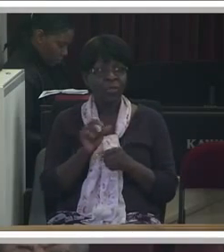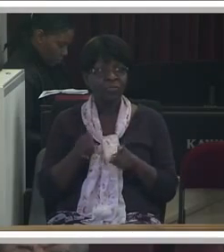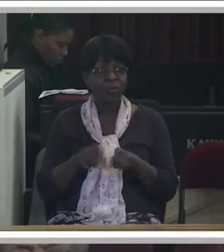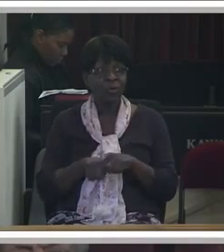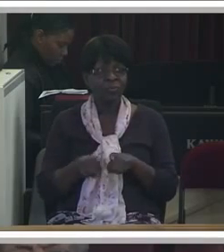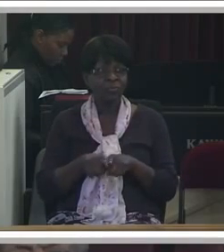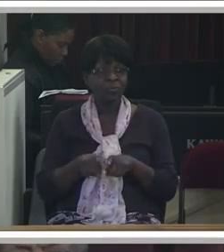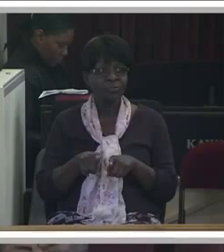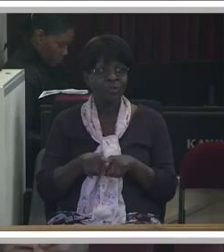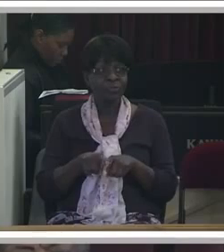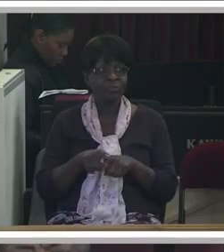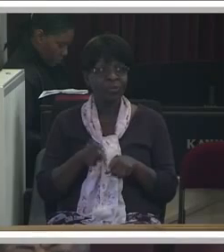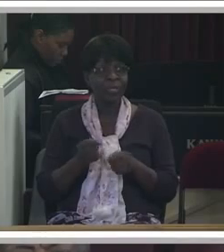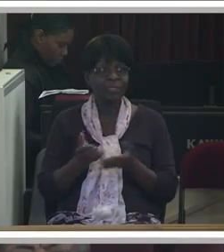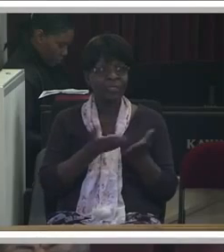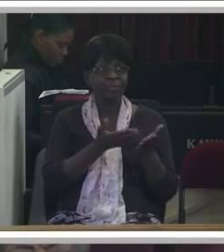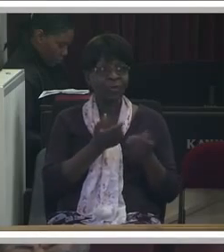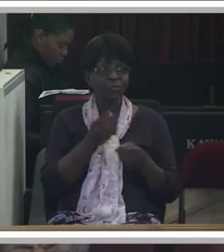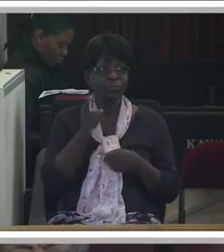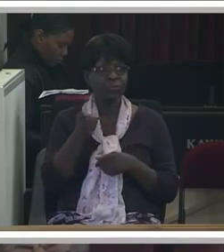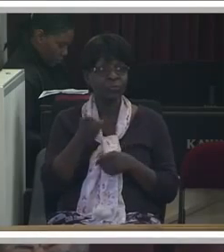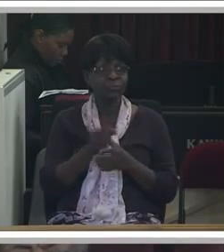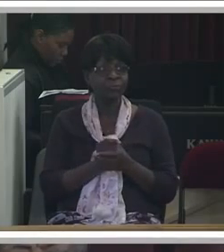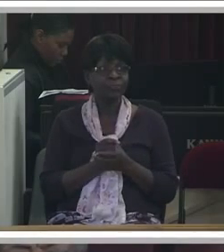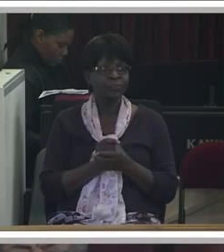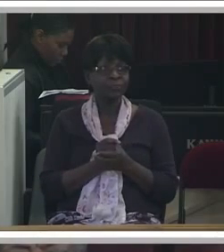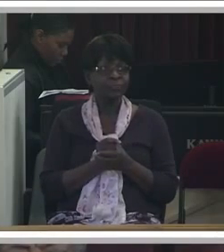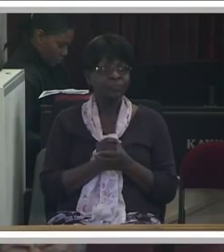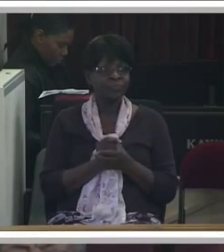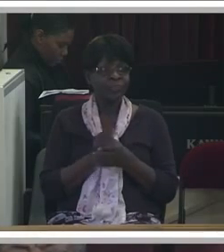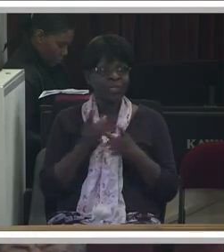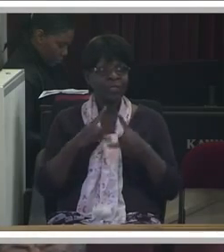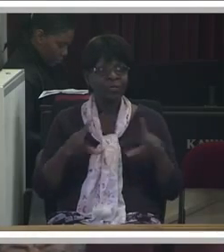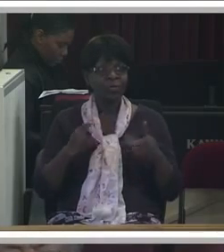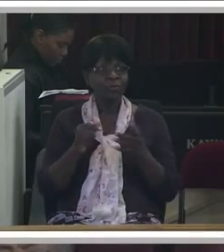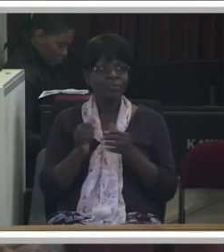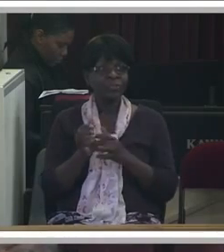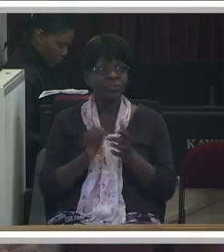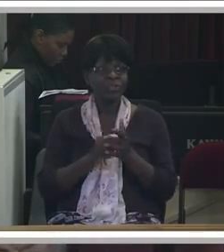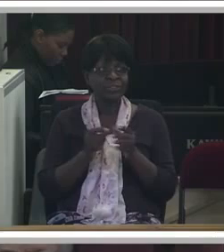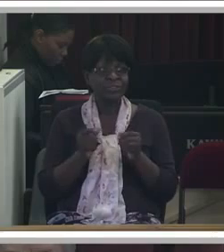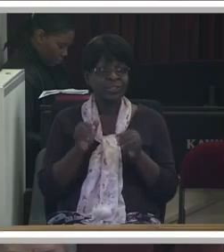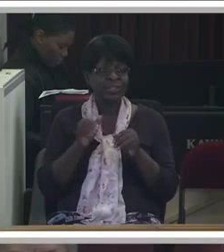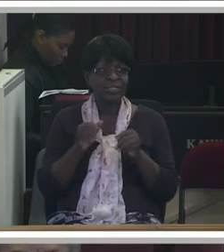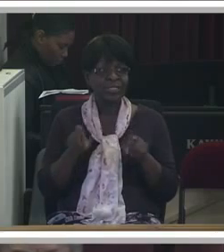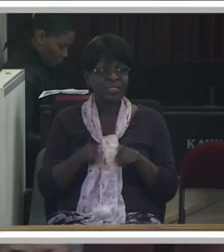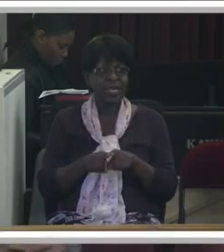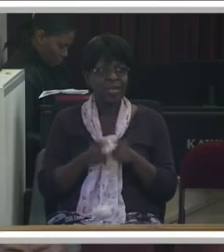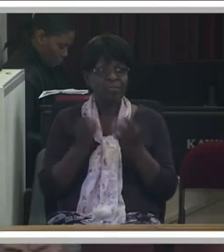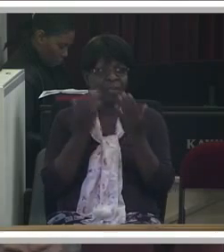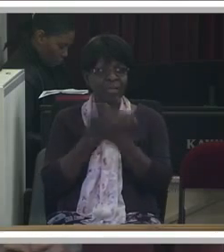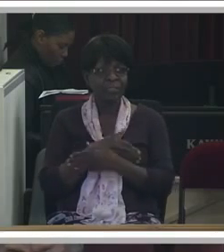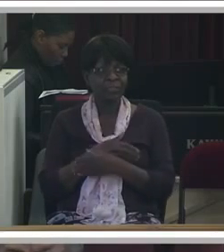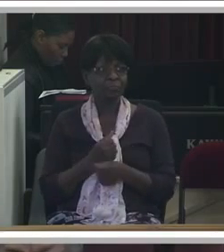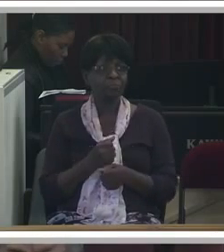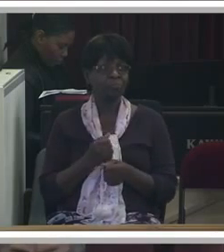unto you, that the Lord Jesus, the same night in which he was betrayed, took